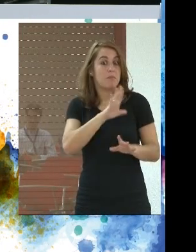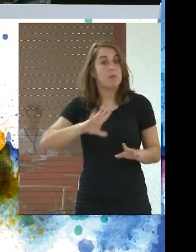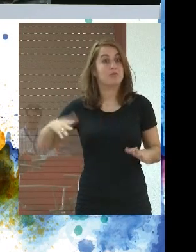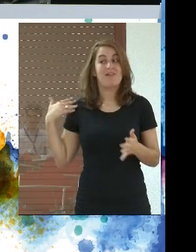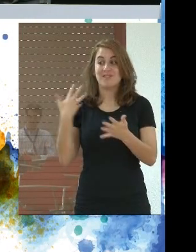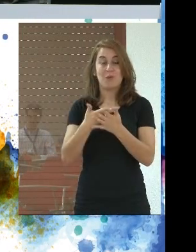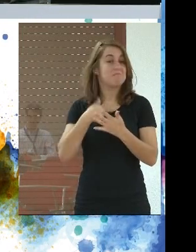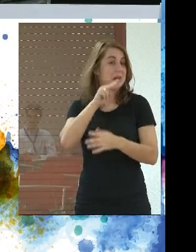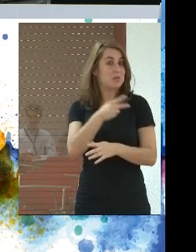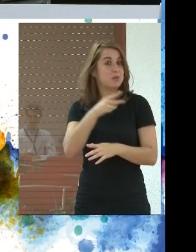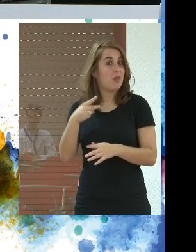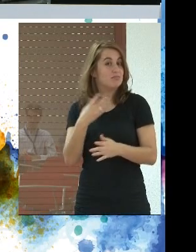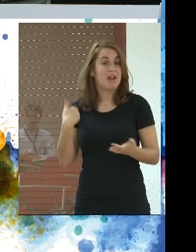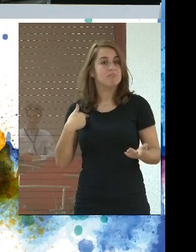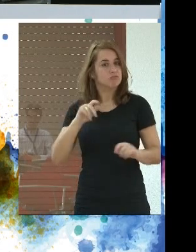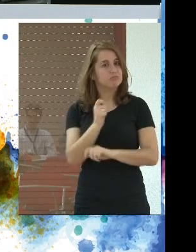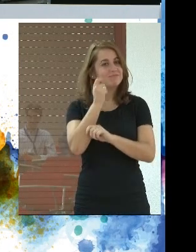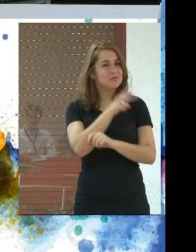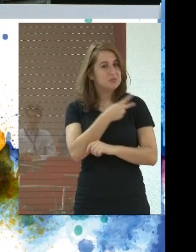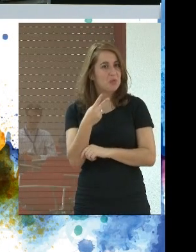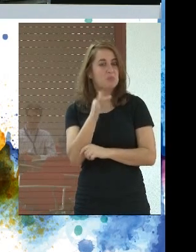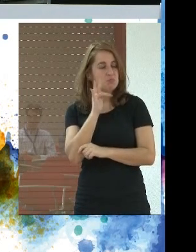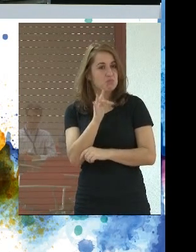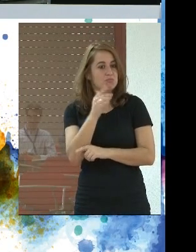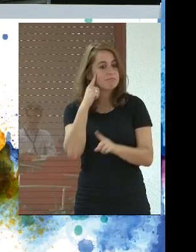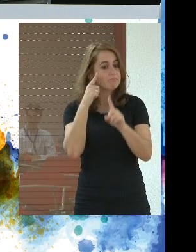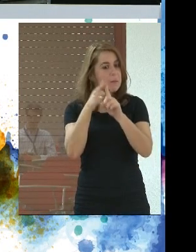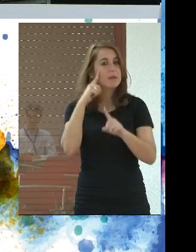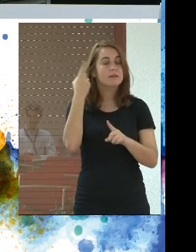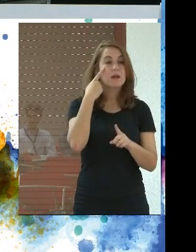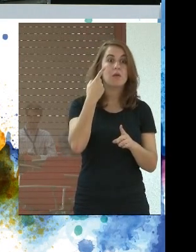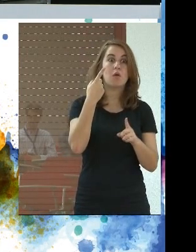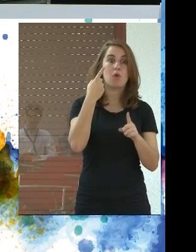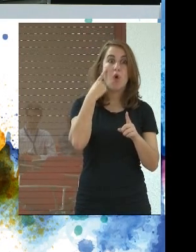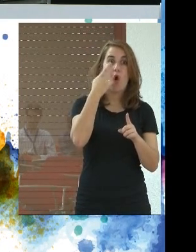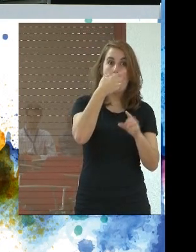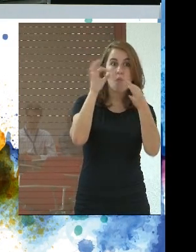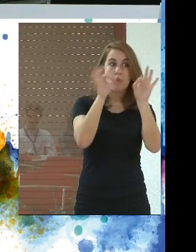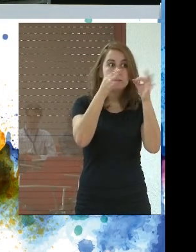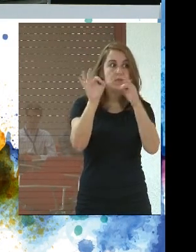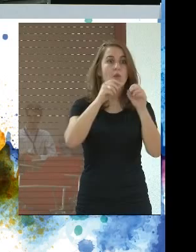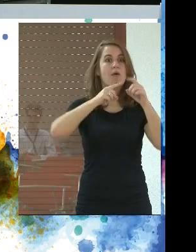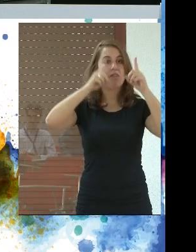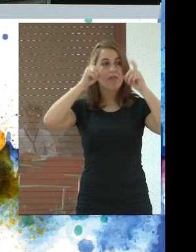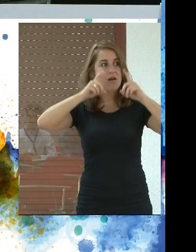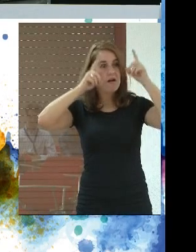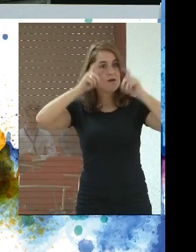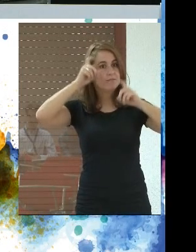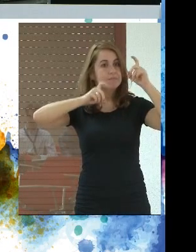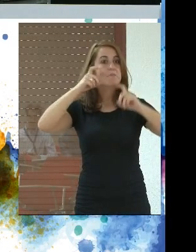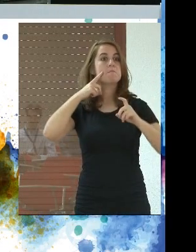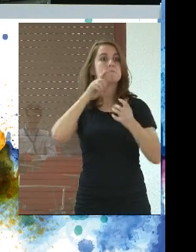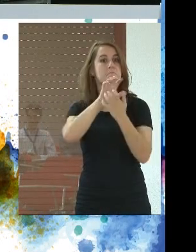movements, but what I've presented here as the results that we've obtained up to date. We have gotten good results to detect